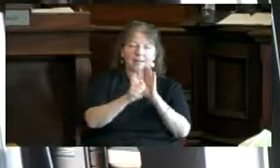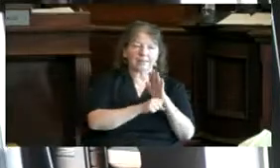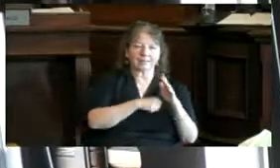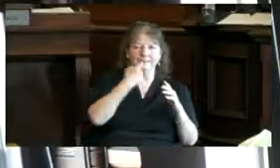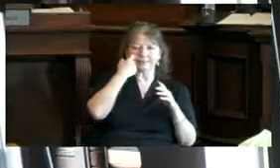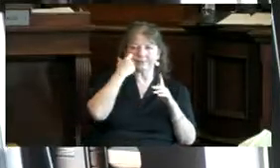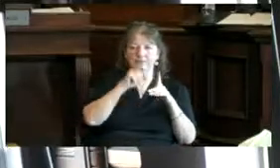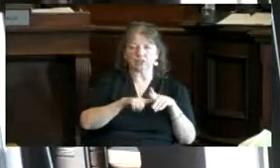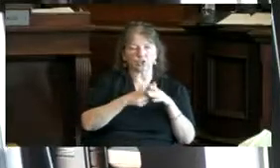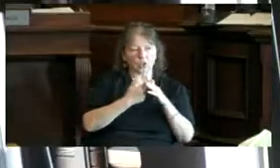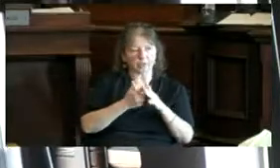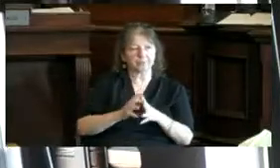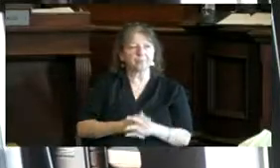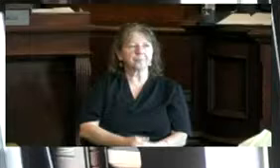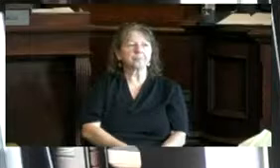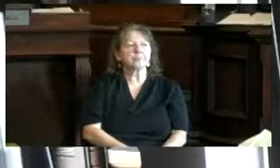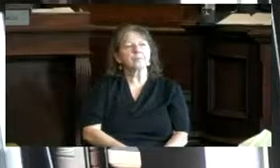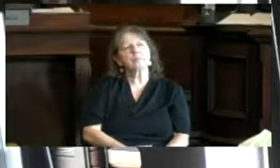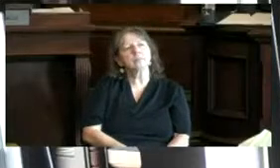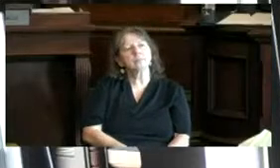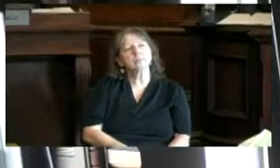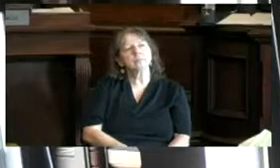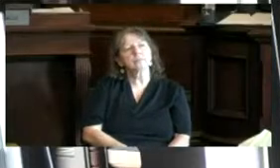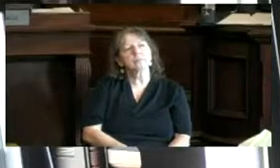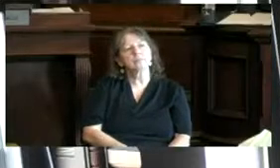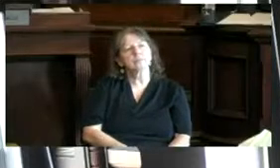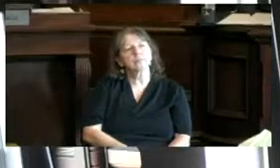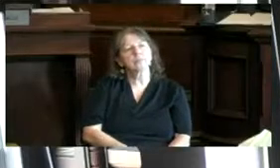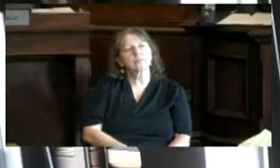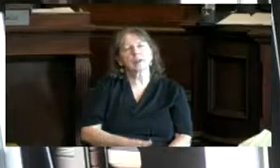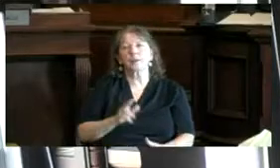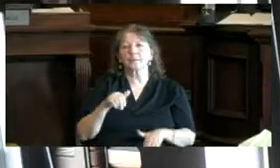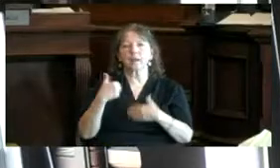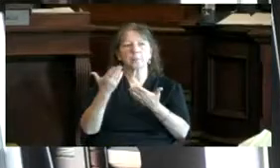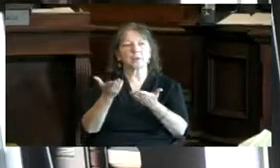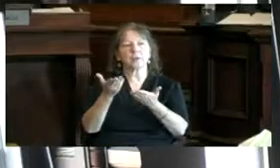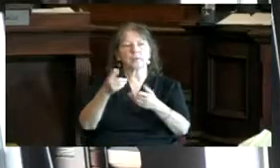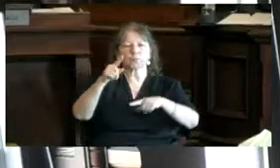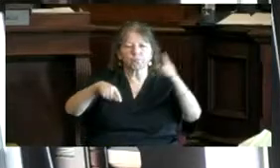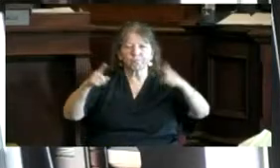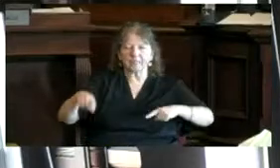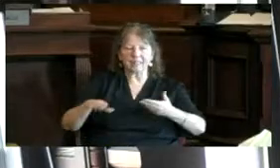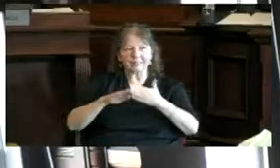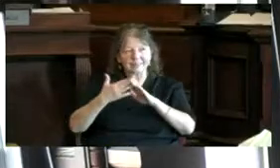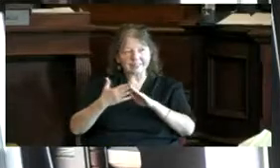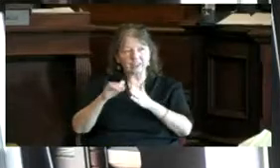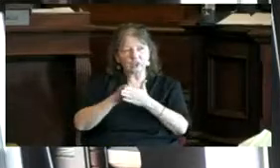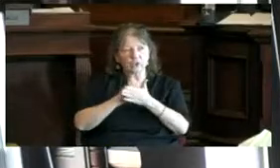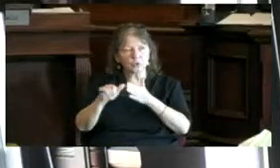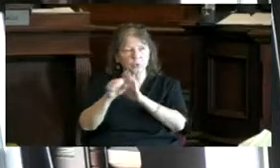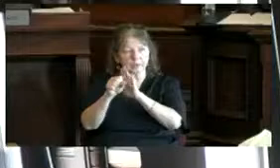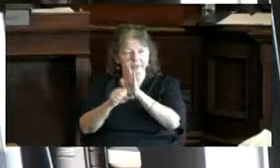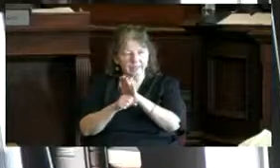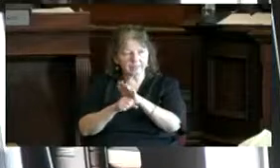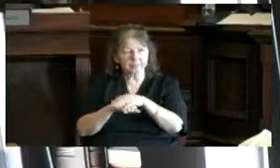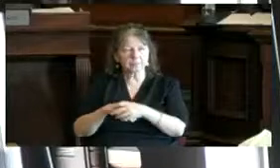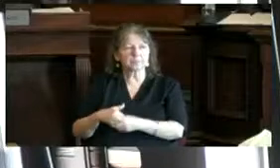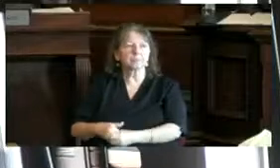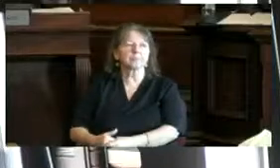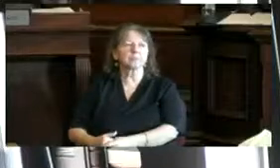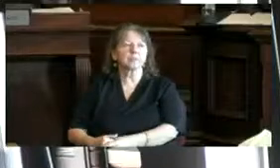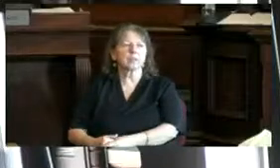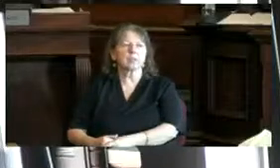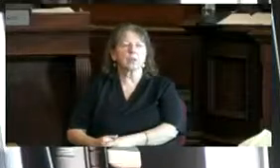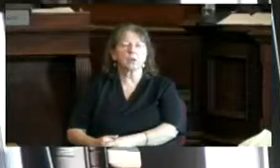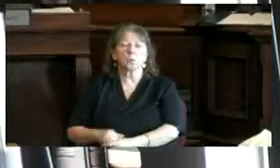started. It was an opportunity that was provided to cities throughout New York State. And when we found